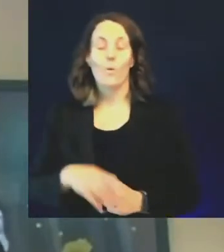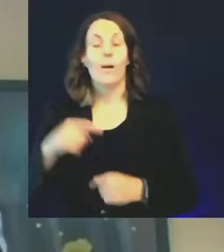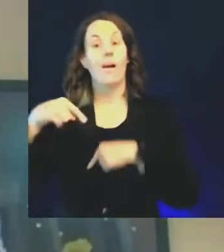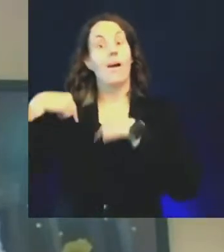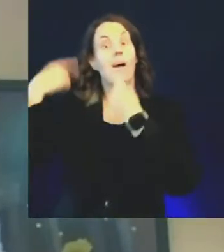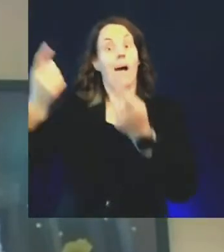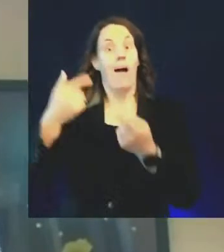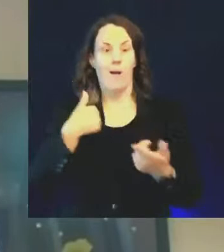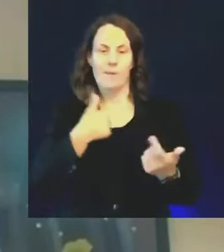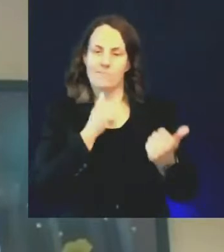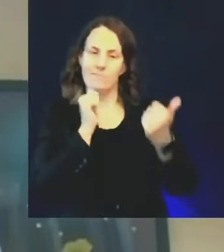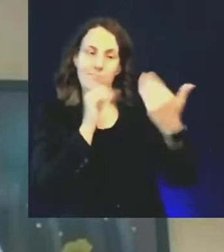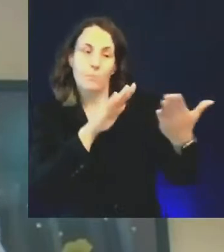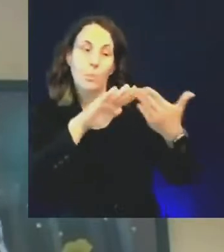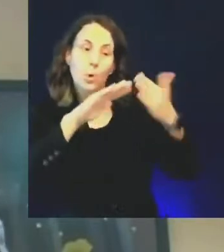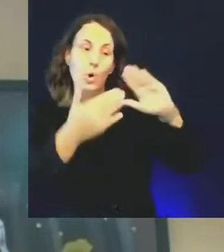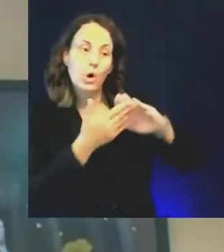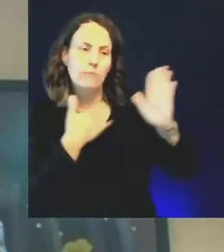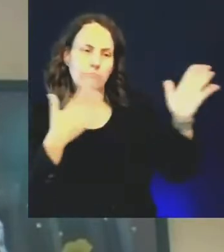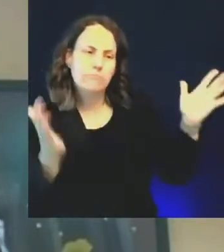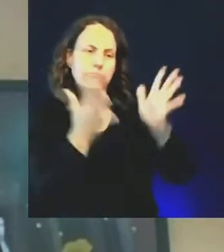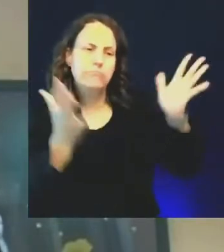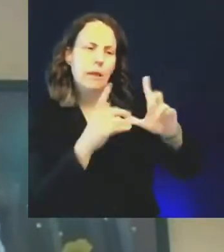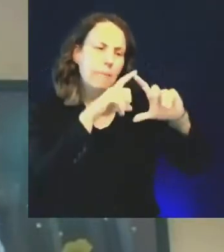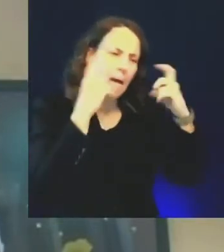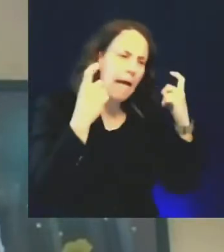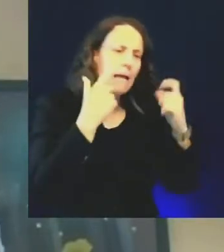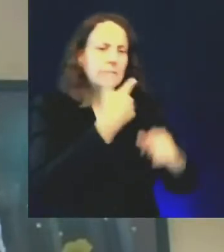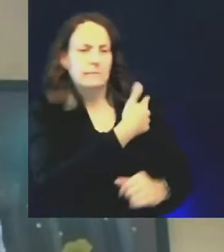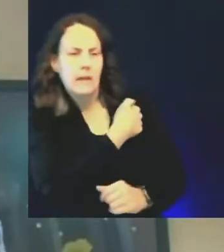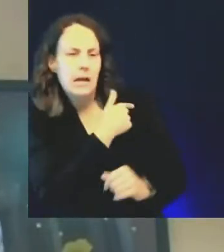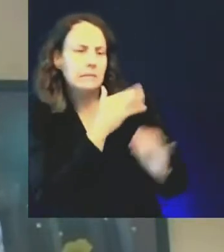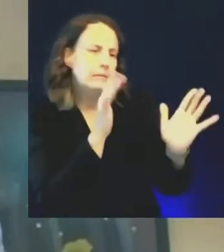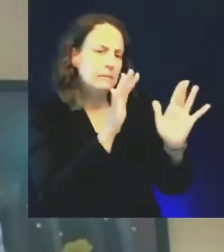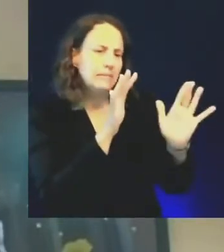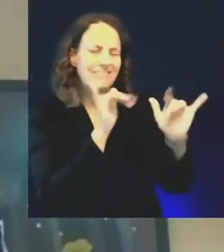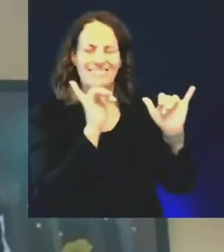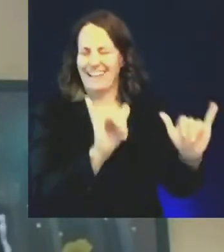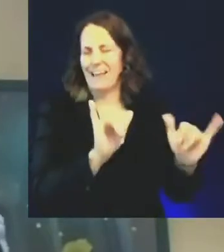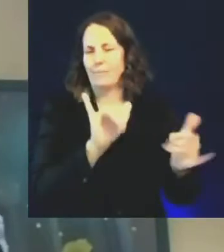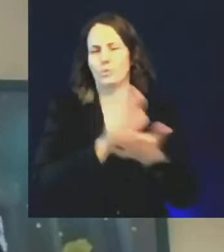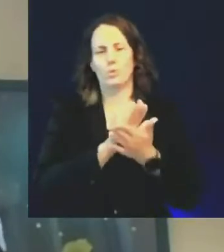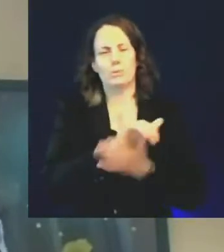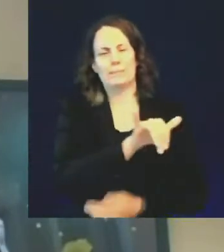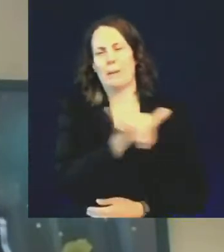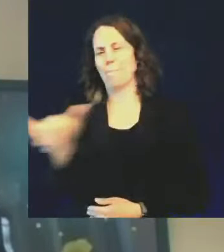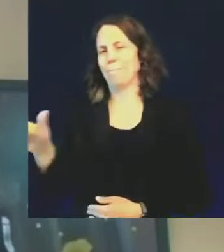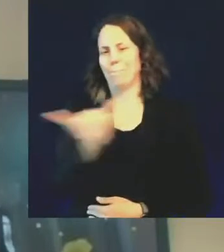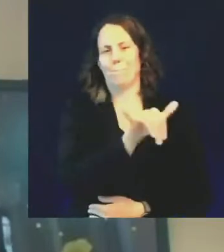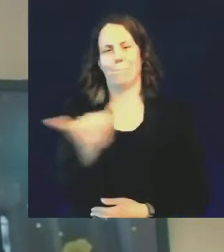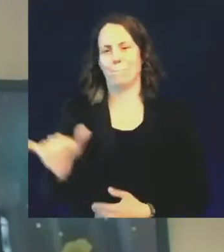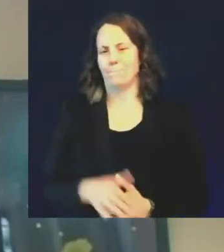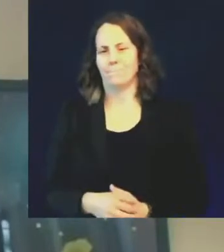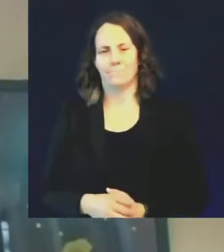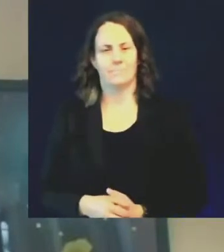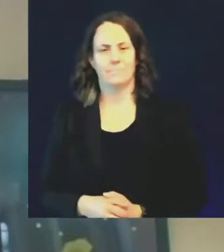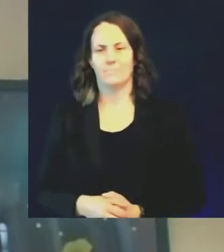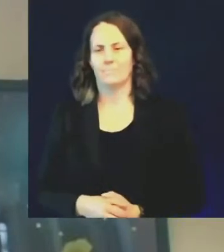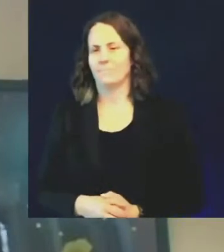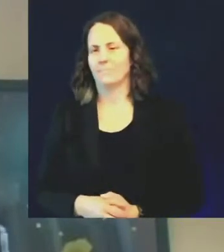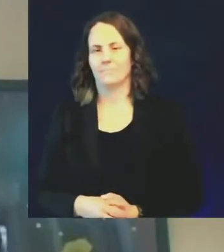recommendations right now, and there are local circumstances when they may need to change. If there is an outbreak in a